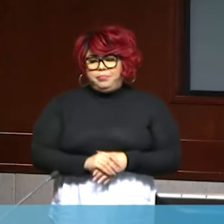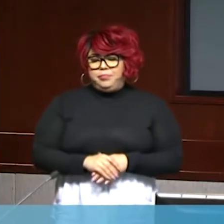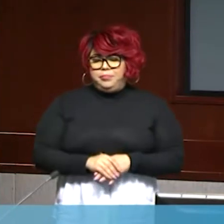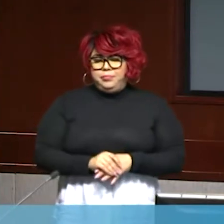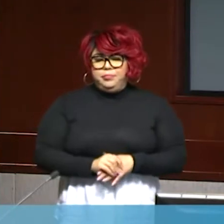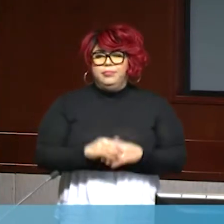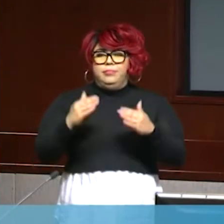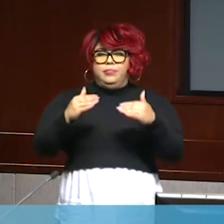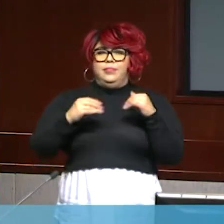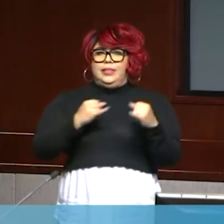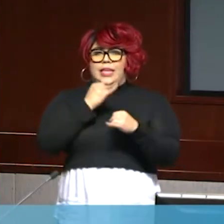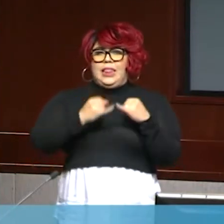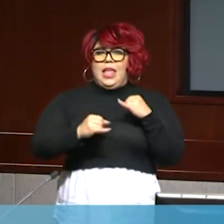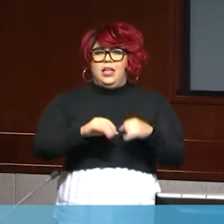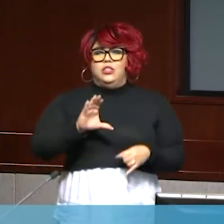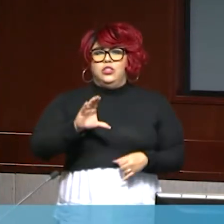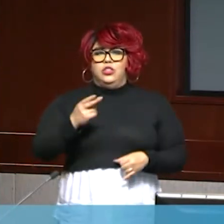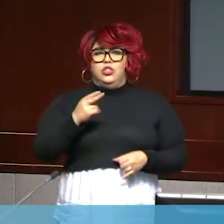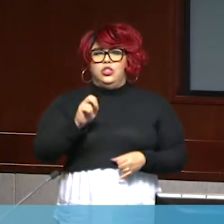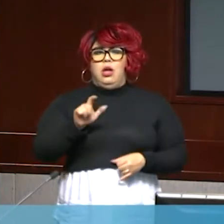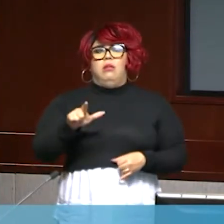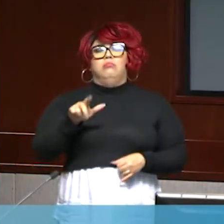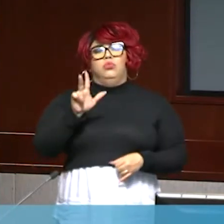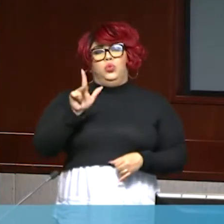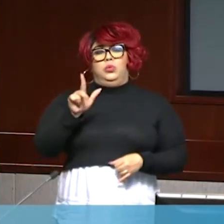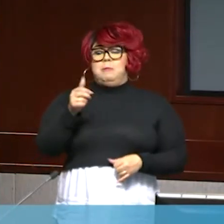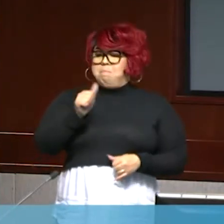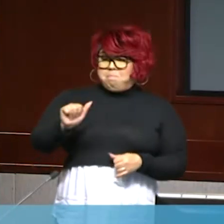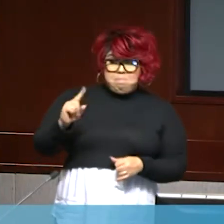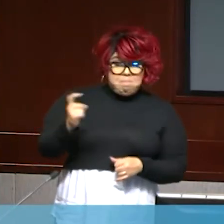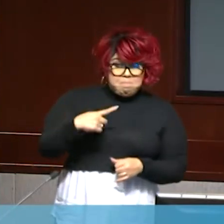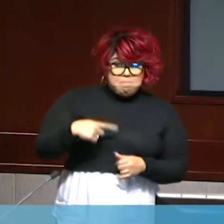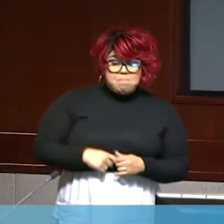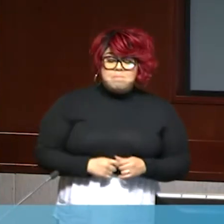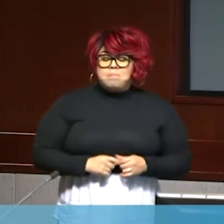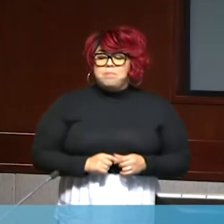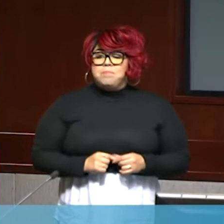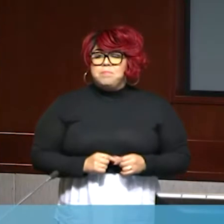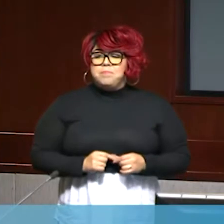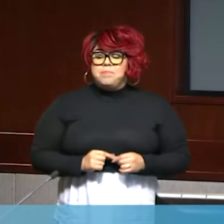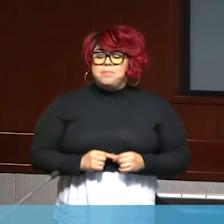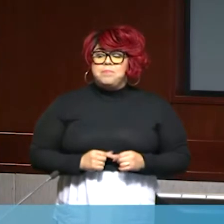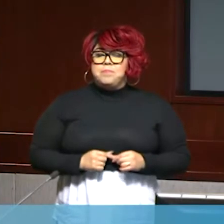Okay, our last outlet is Channel 23. Anyone on the line?